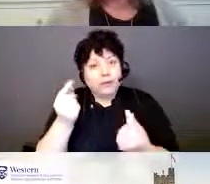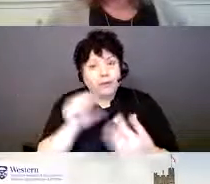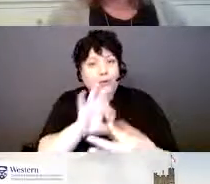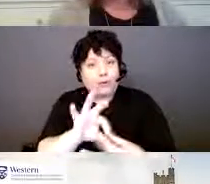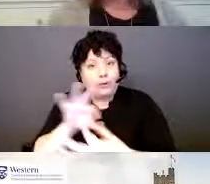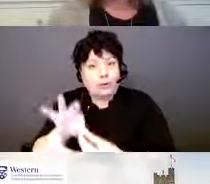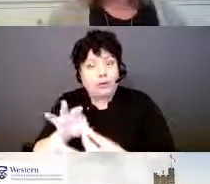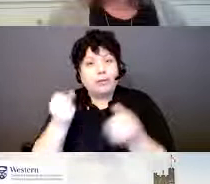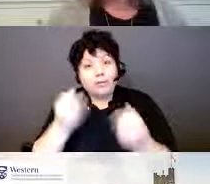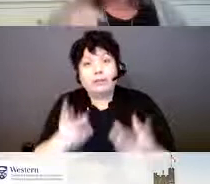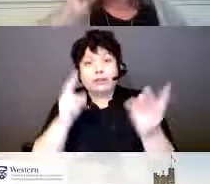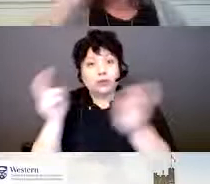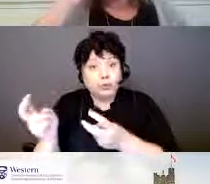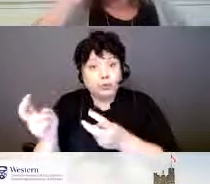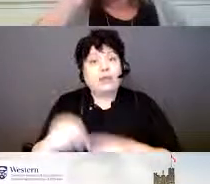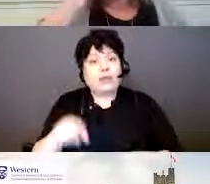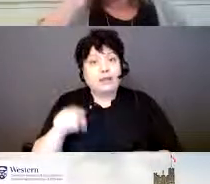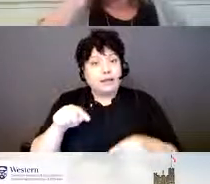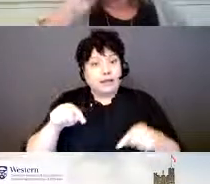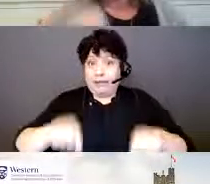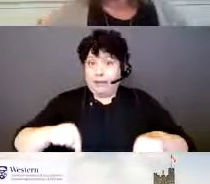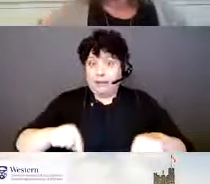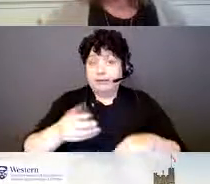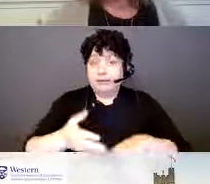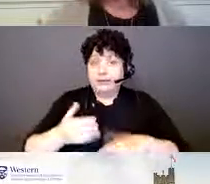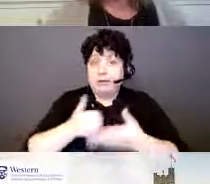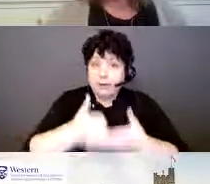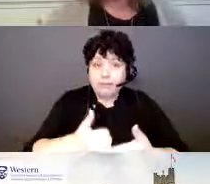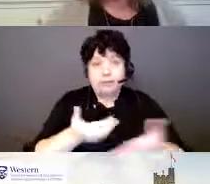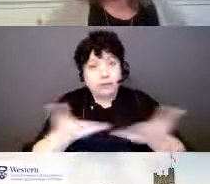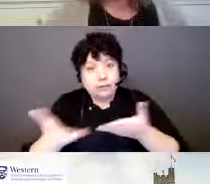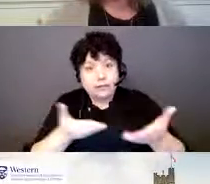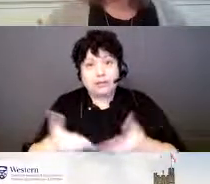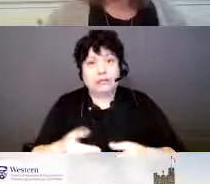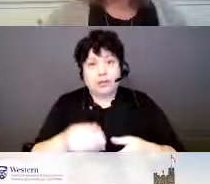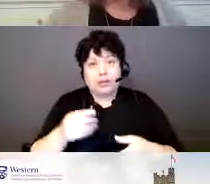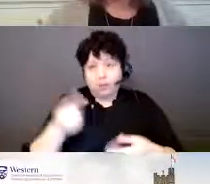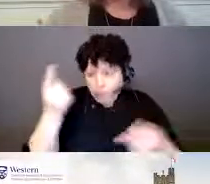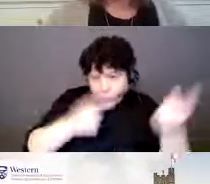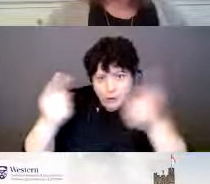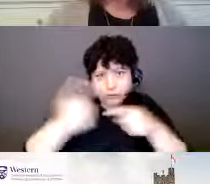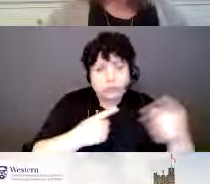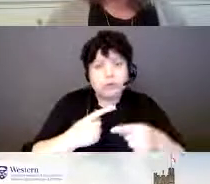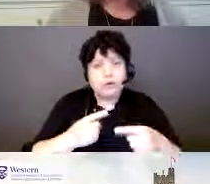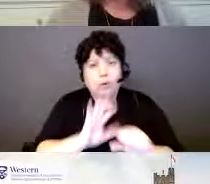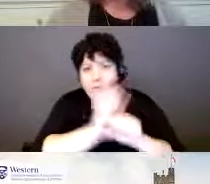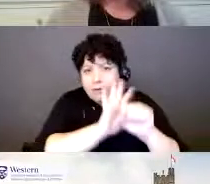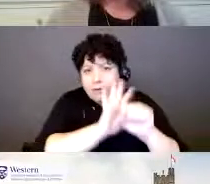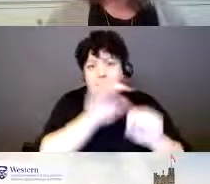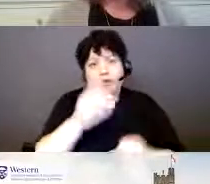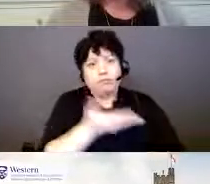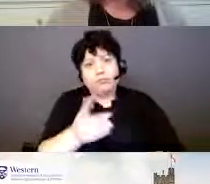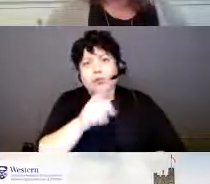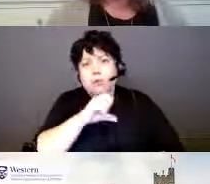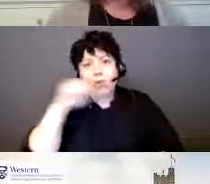organizations to help increase the services and coordination and advocacy for older adults and programs